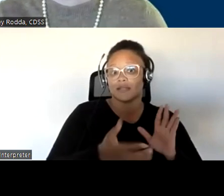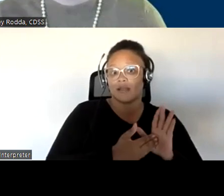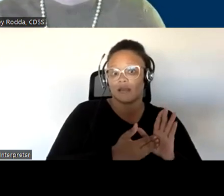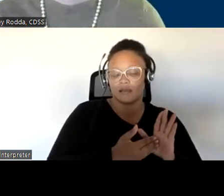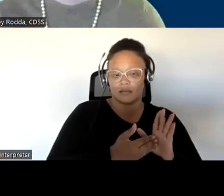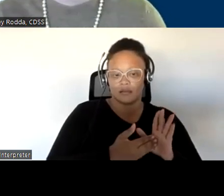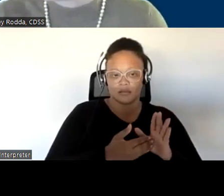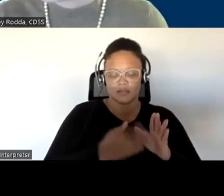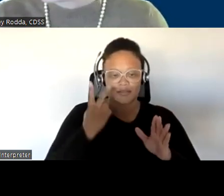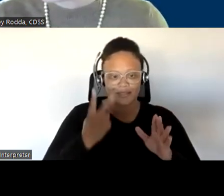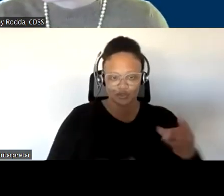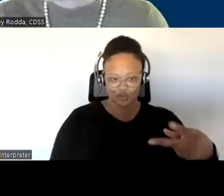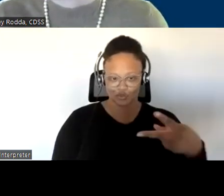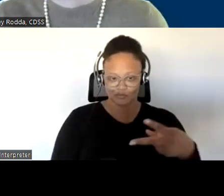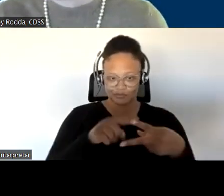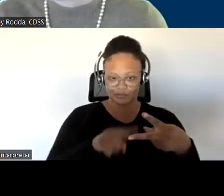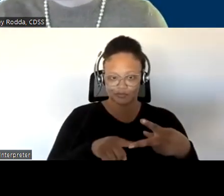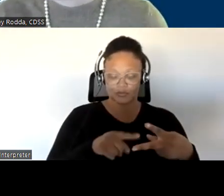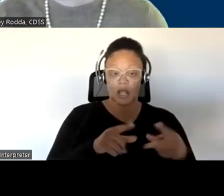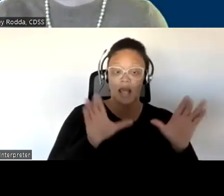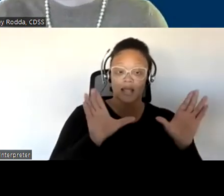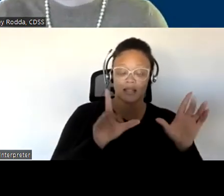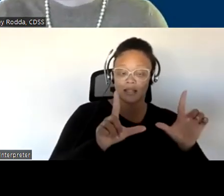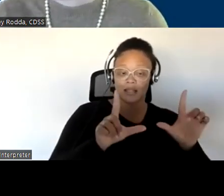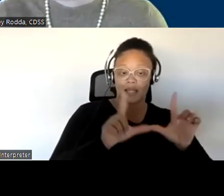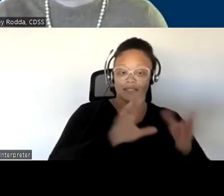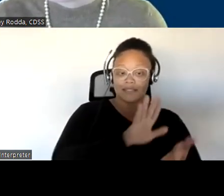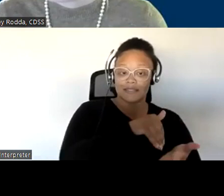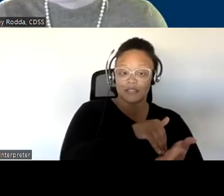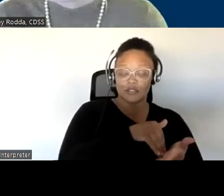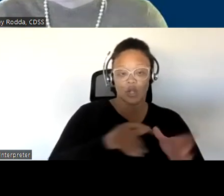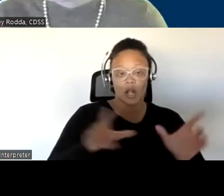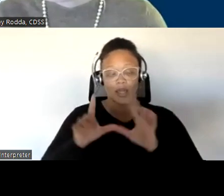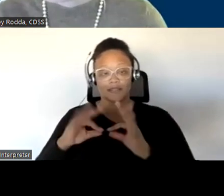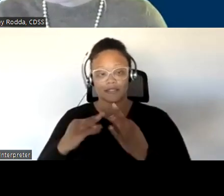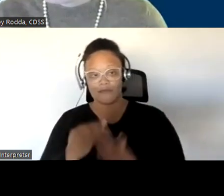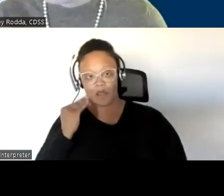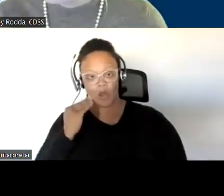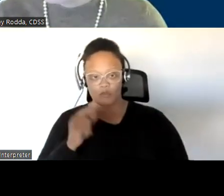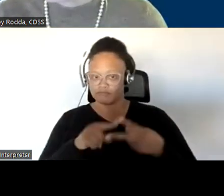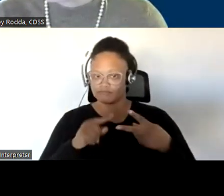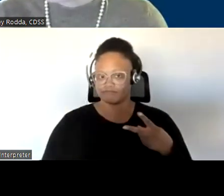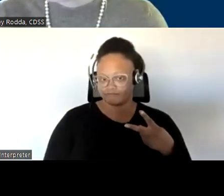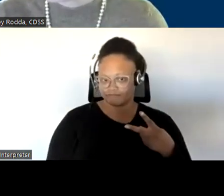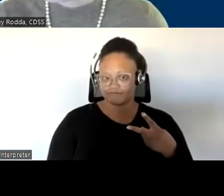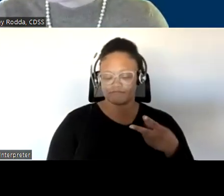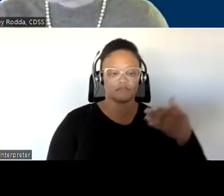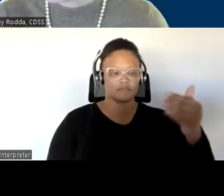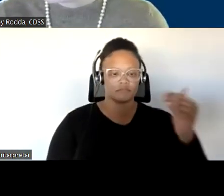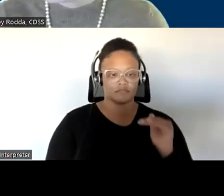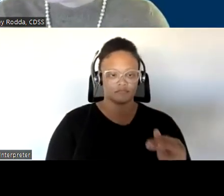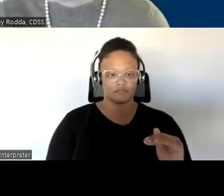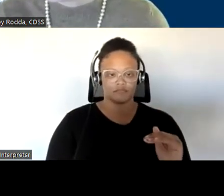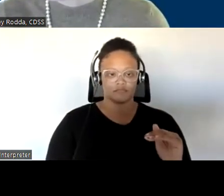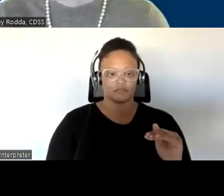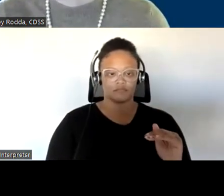only have two options. I'm either a licensed center or a licensed family home. And here I'm going to